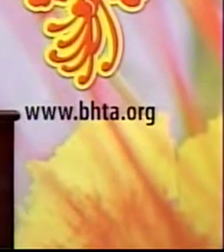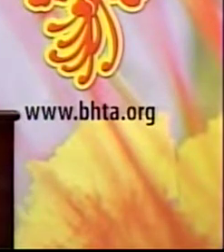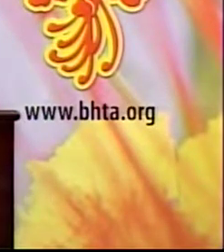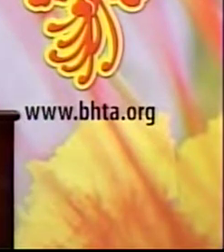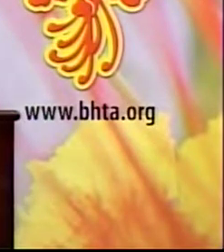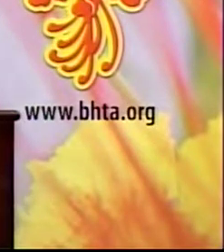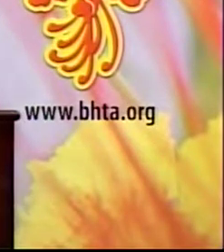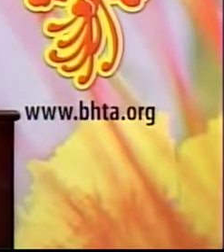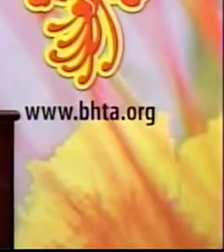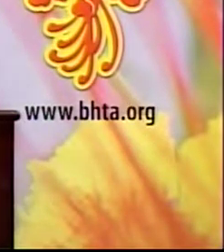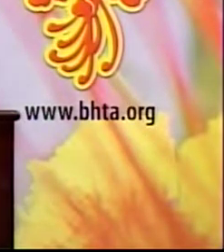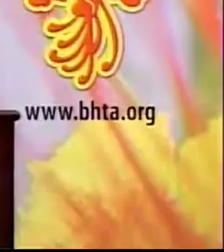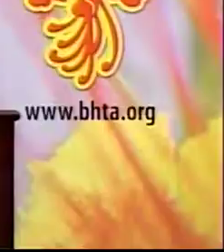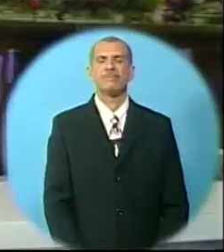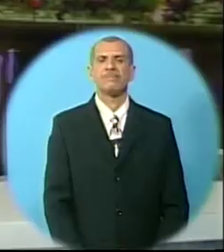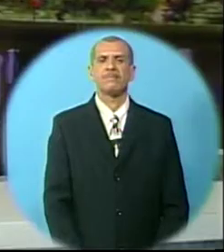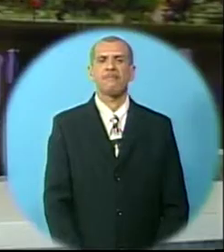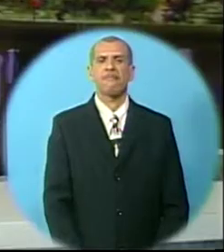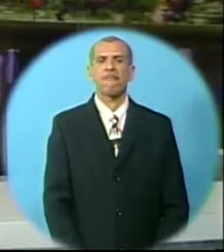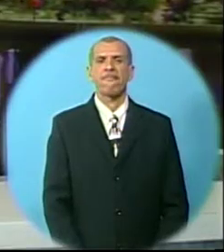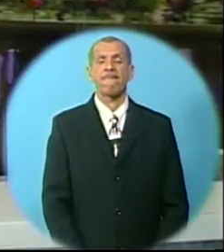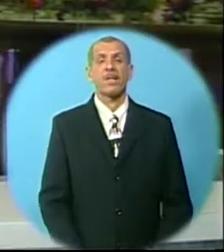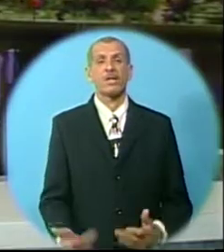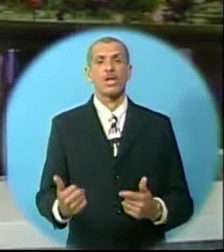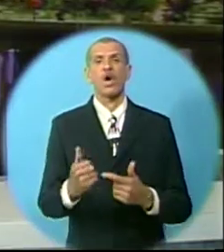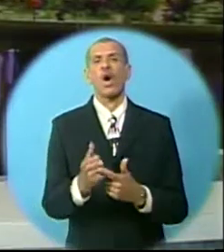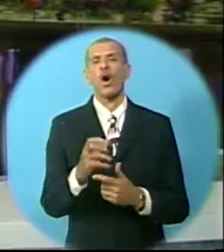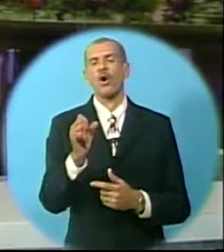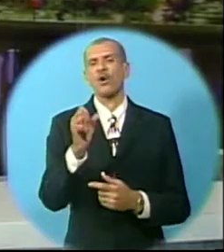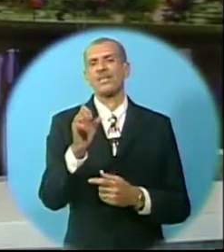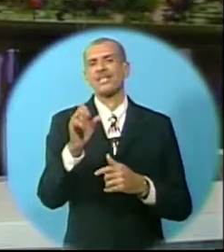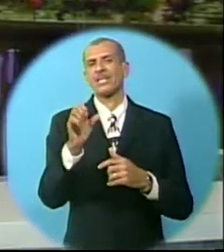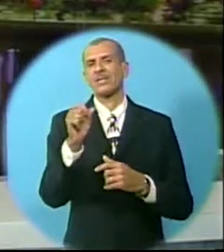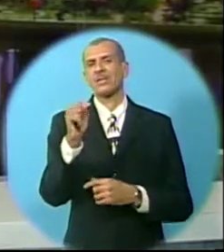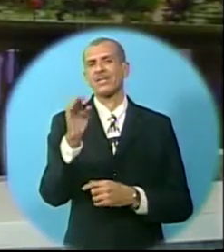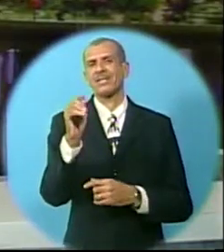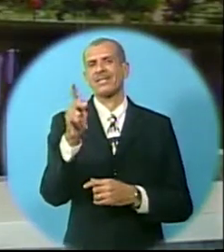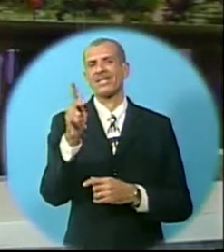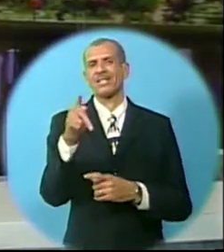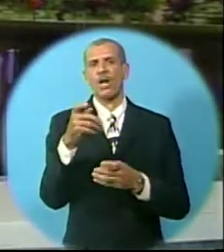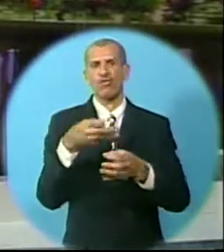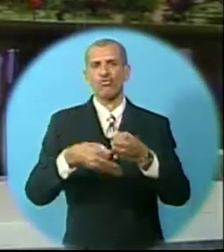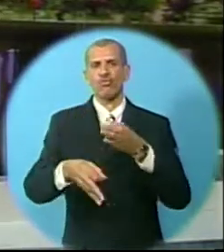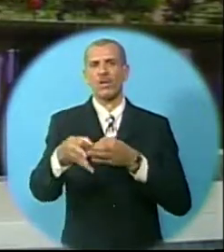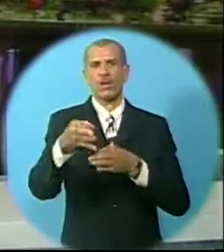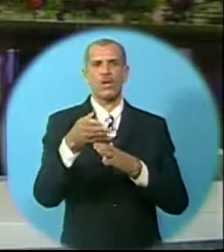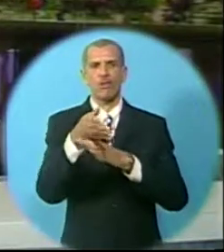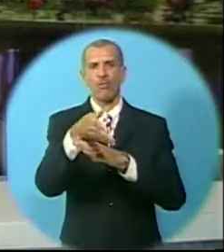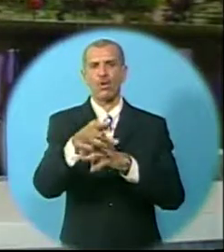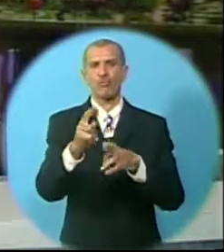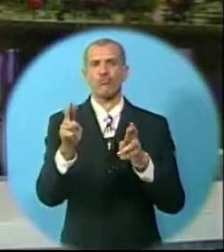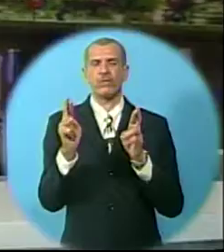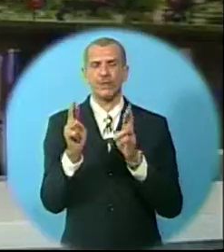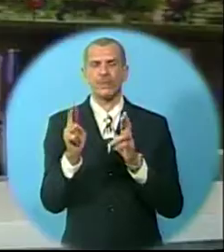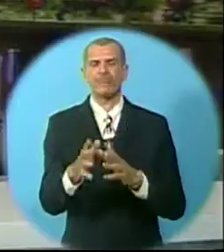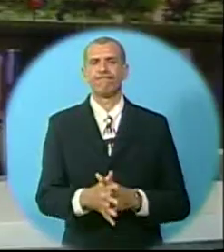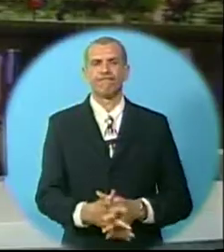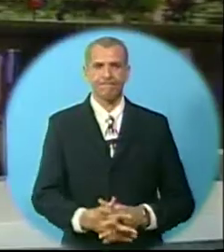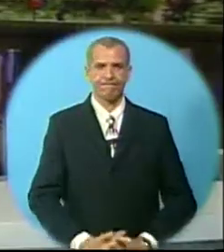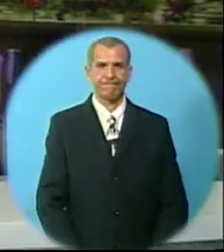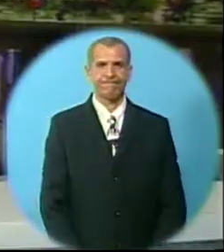are certainly working on that. Here now is a look at how stocks traded on selected exchanges across the region.